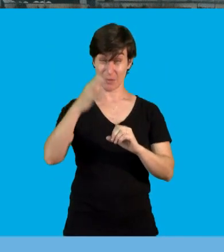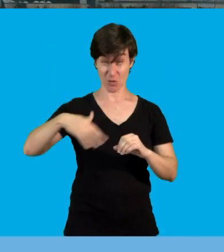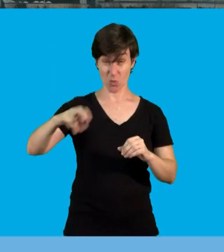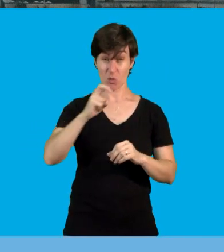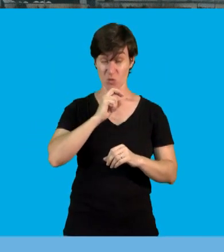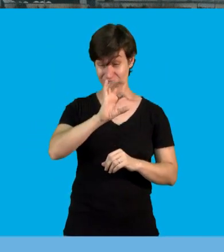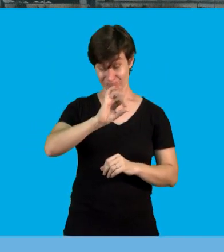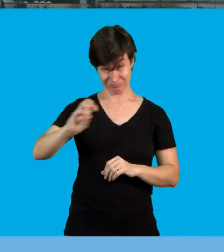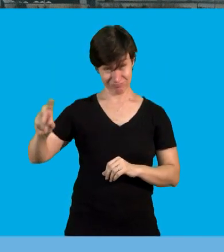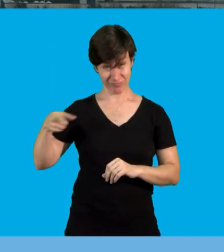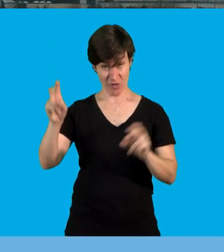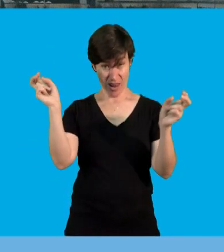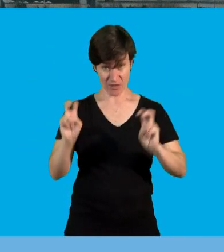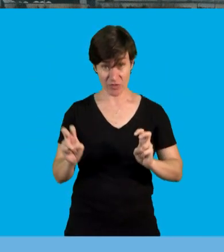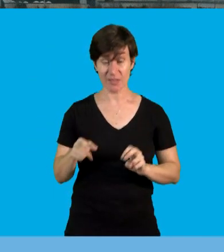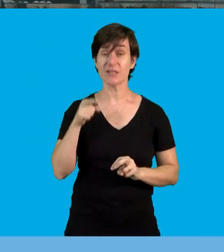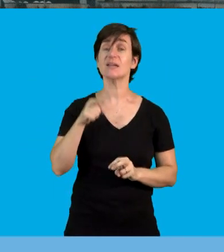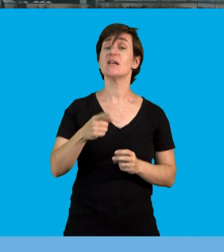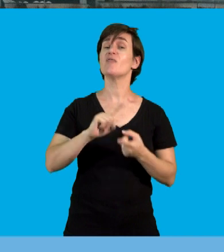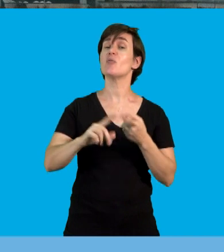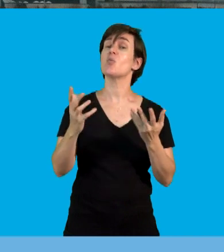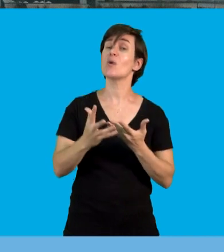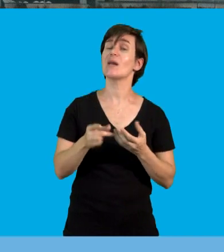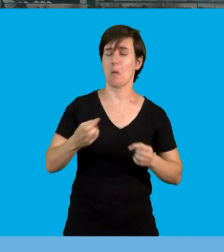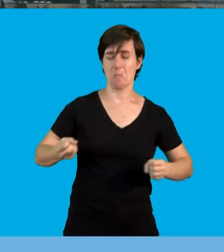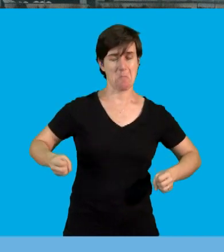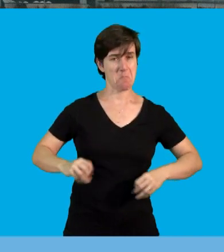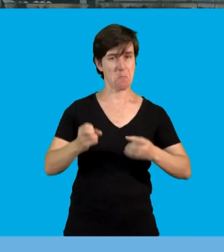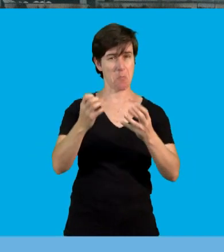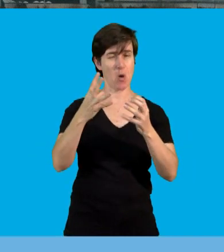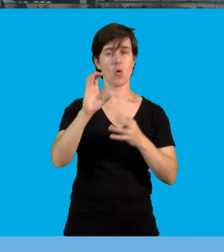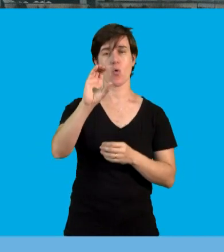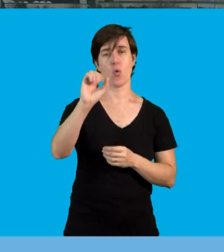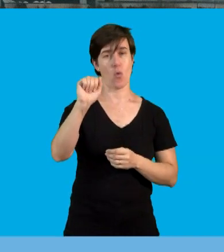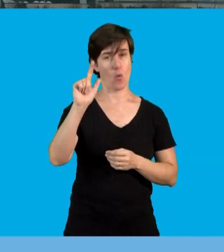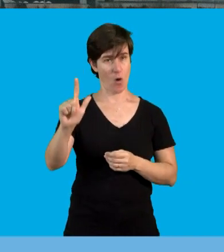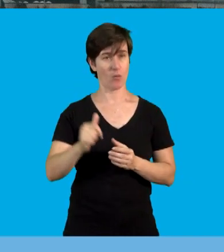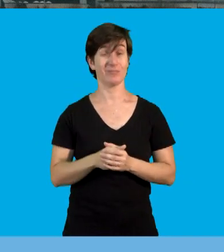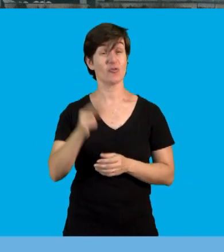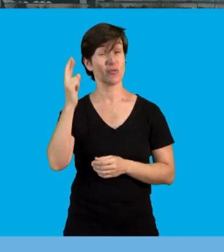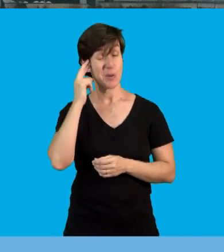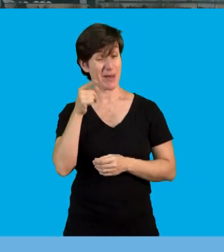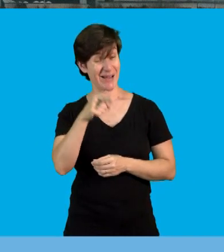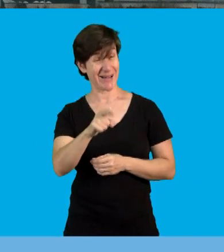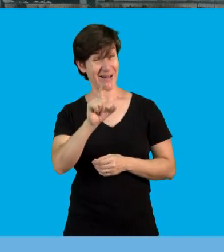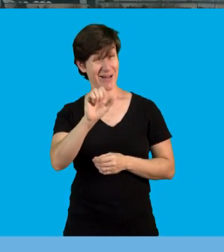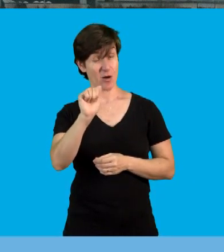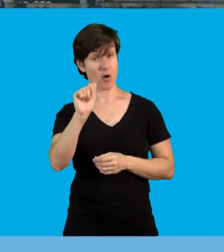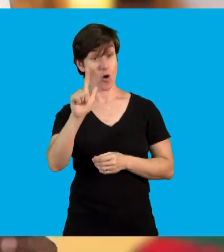are using on a daily basis, our electricity, it is generated through the burning of coal. And remember that coal is